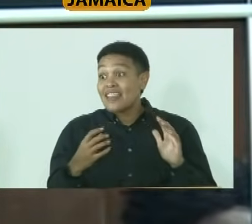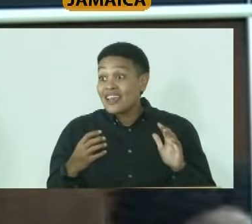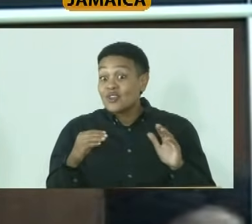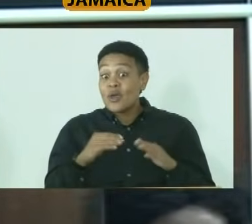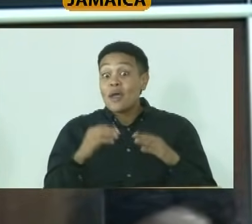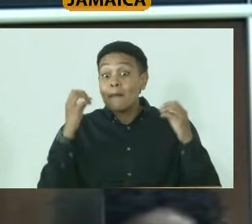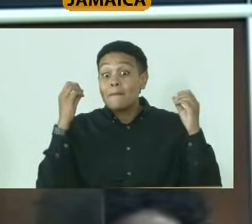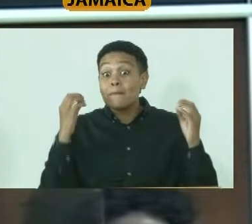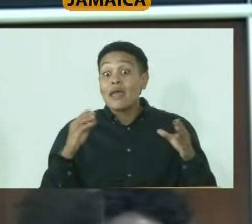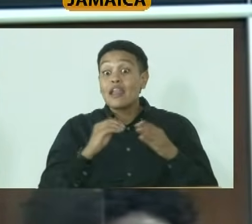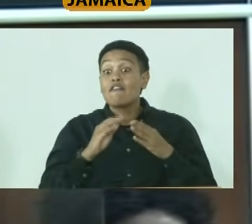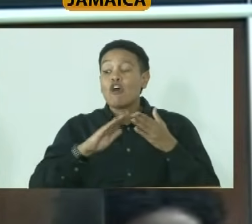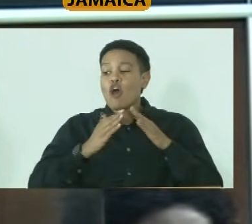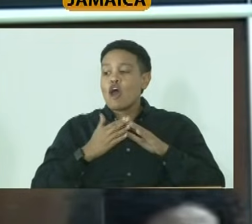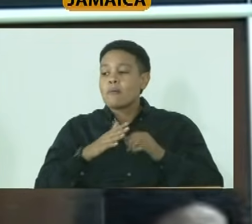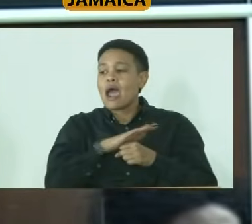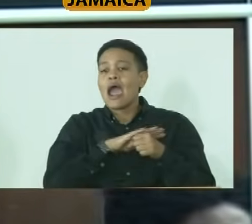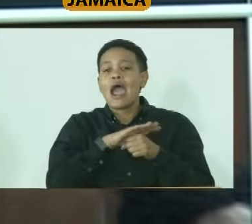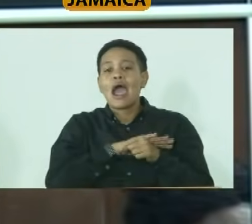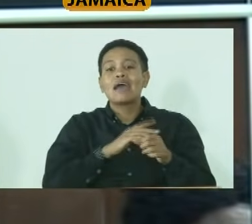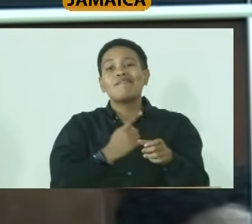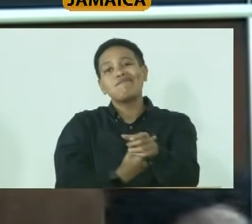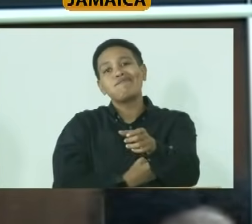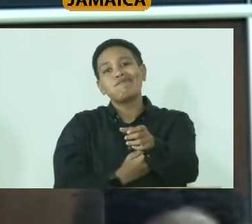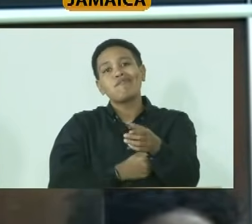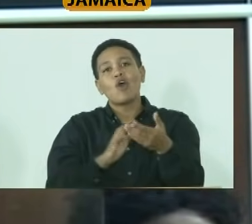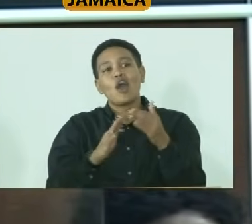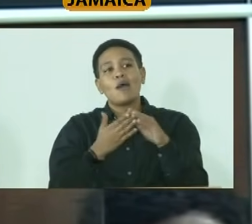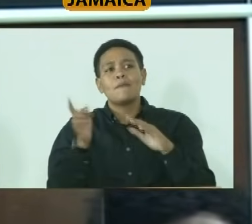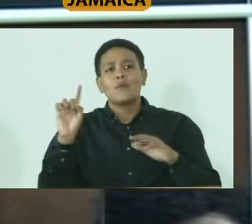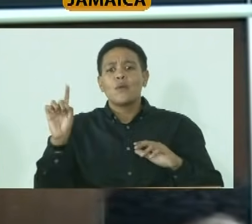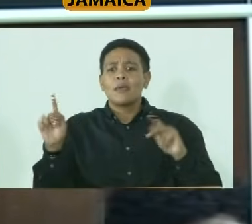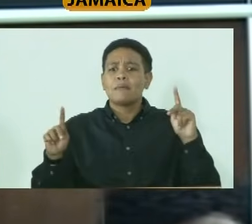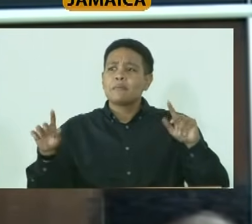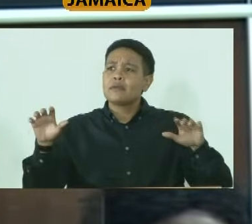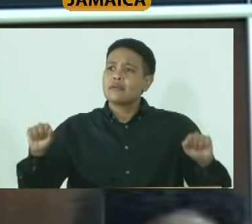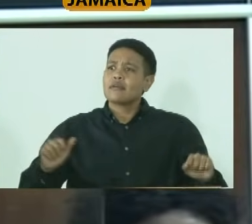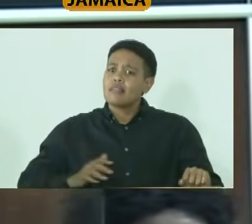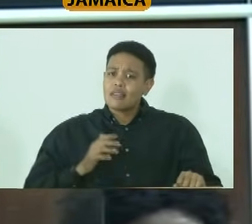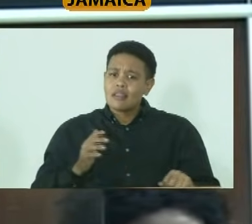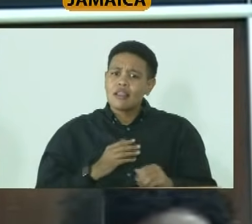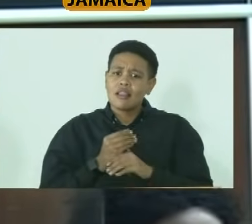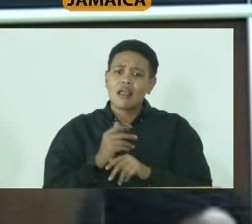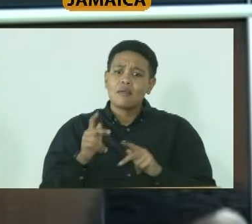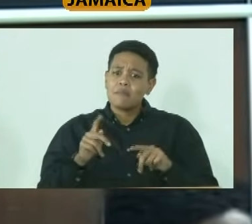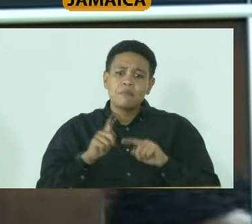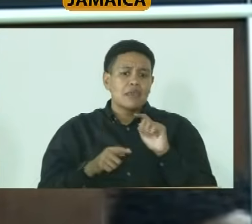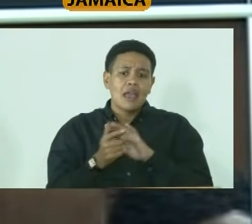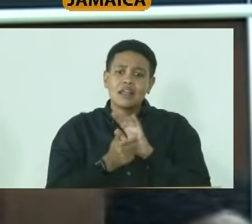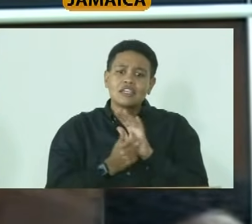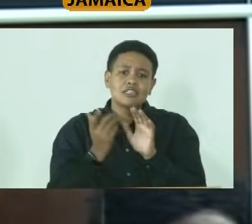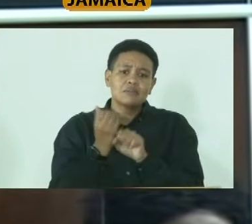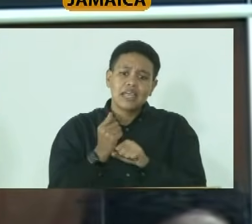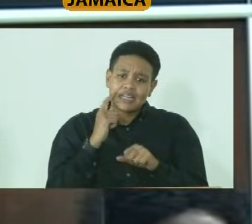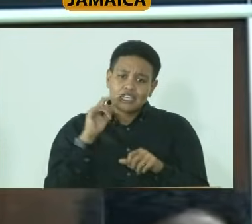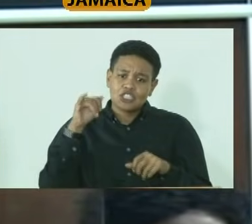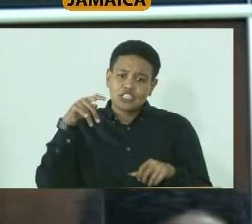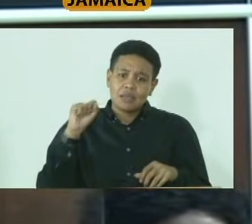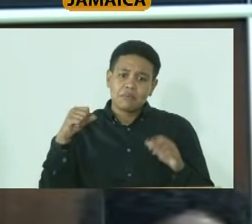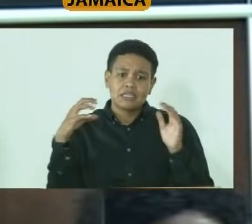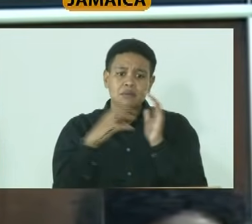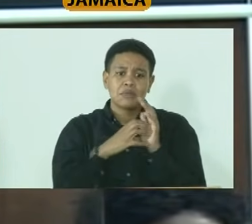of the urban areas, inner city communities where they're squatting, the people can't legitimately get a GPS meter. And the